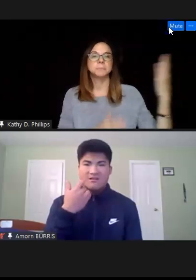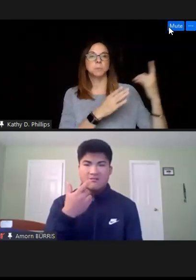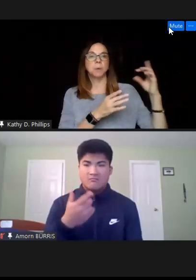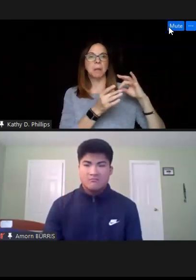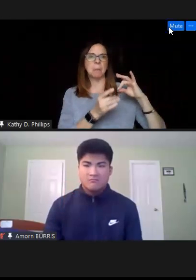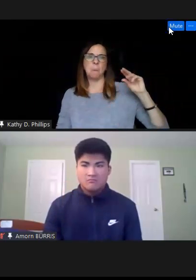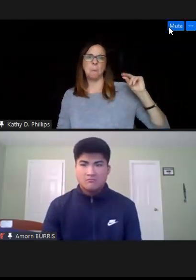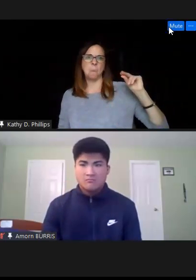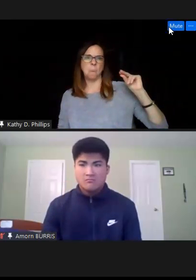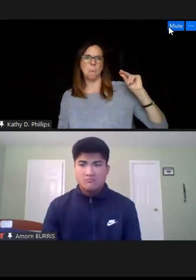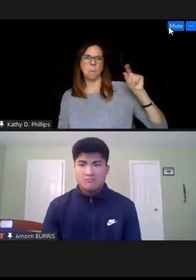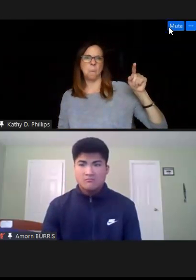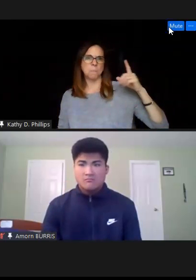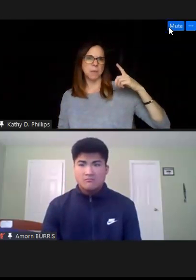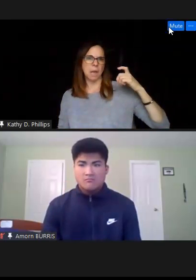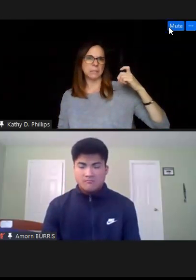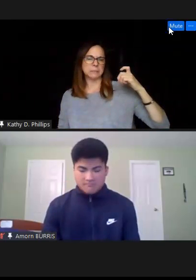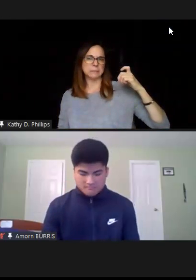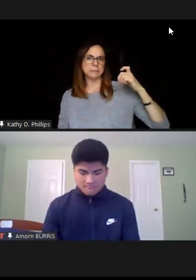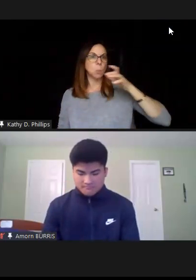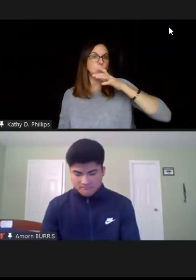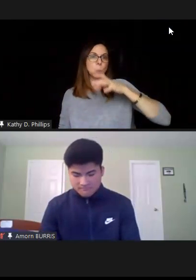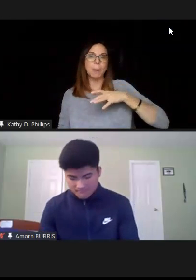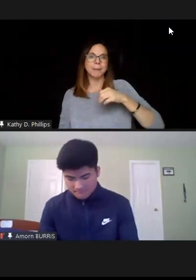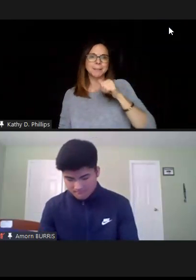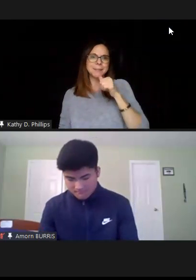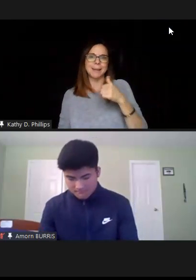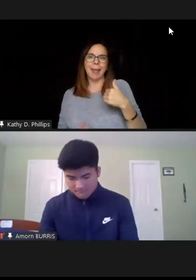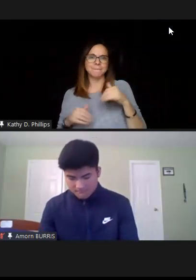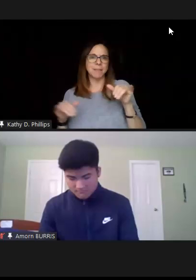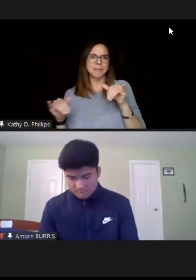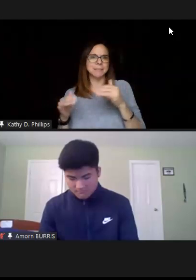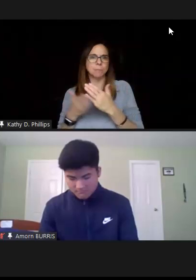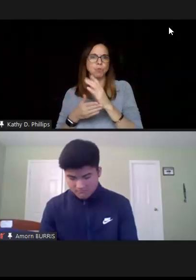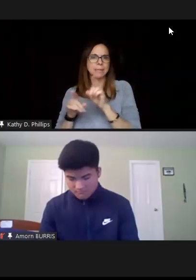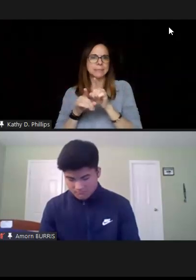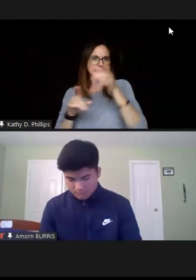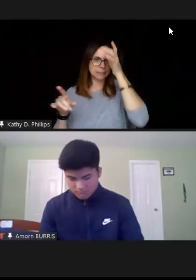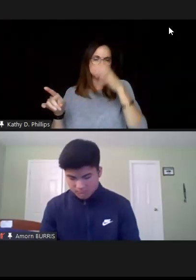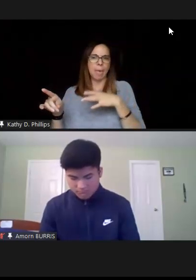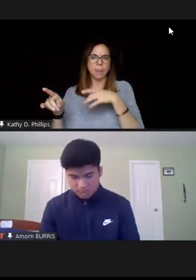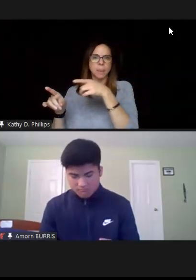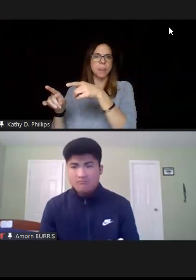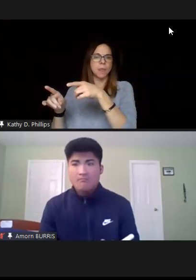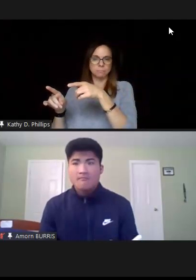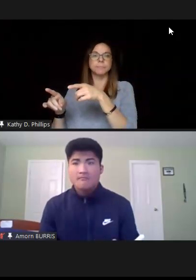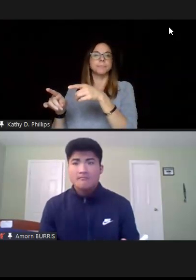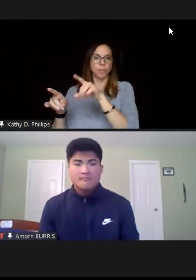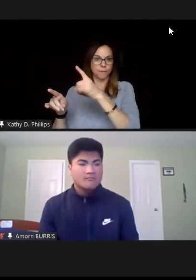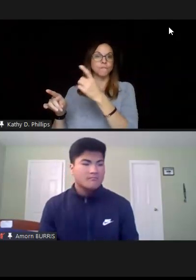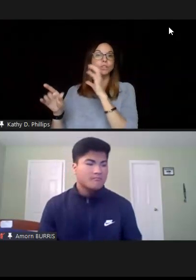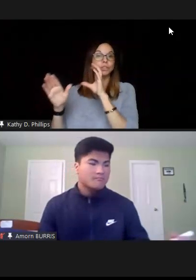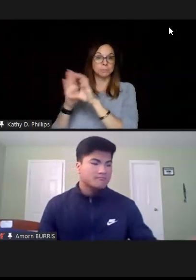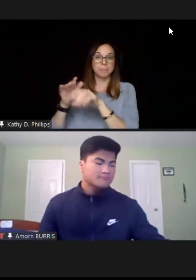No, because women didn't get the same rights as men did. Okay, so we